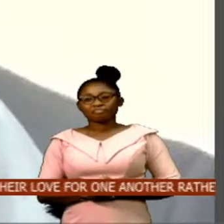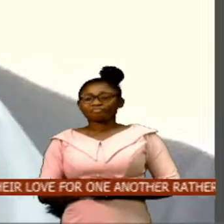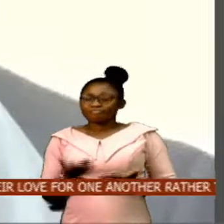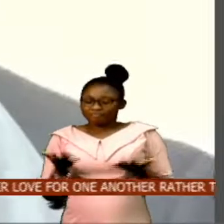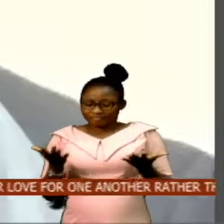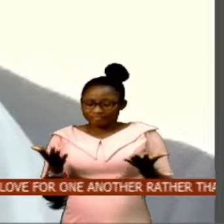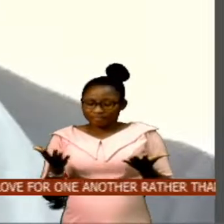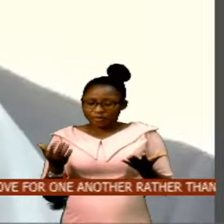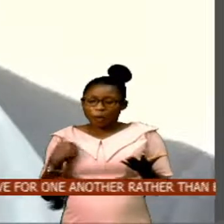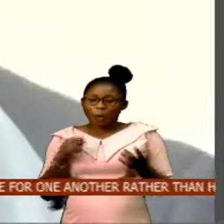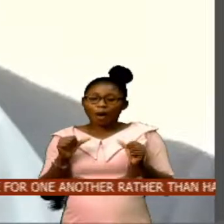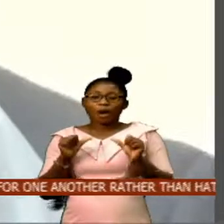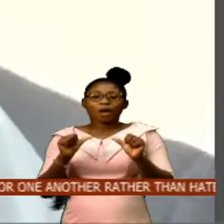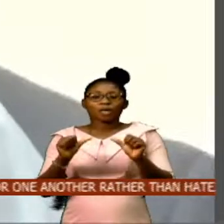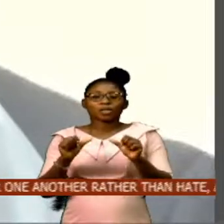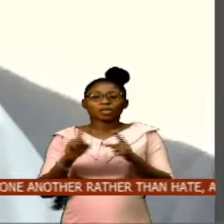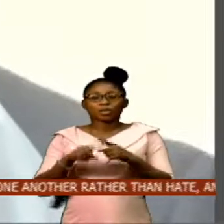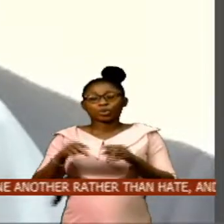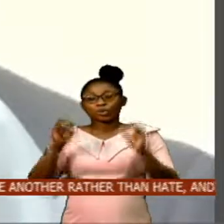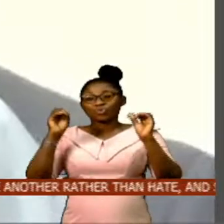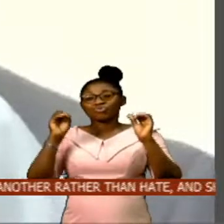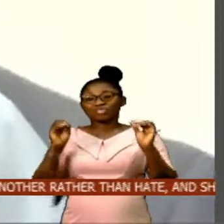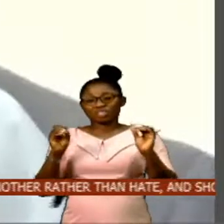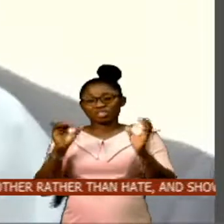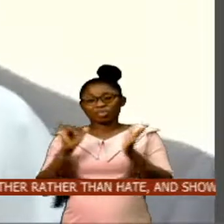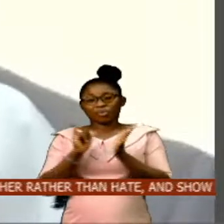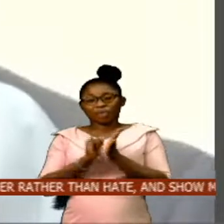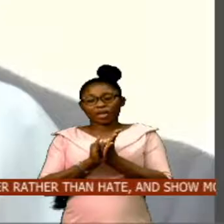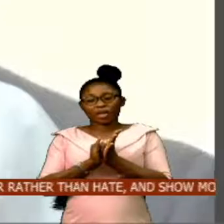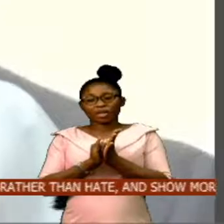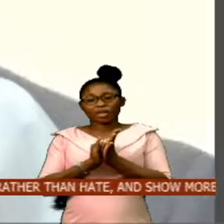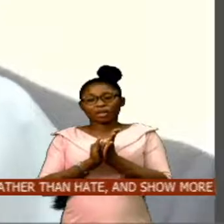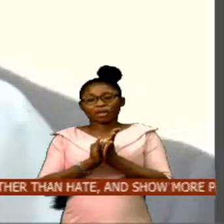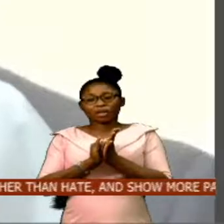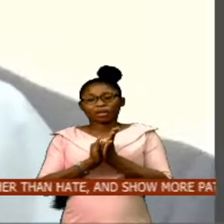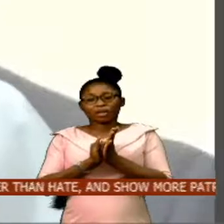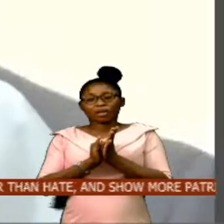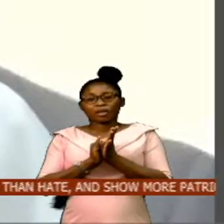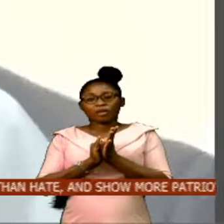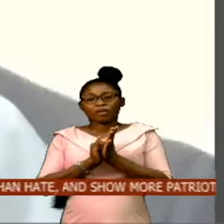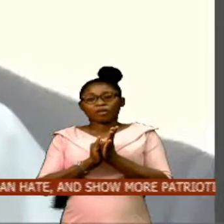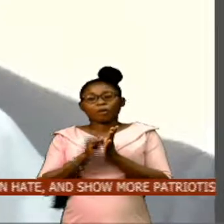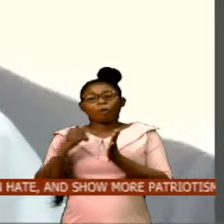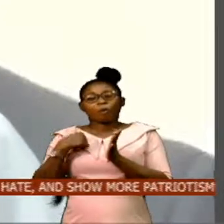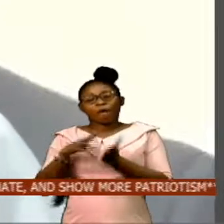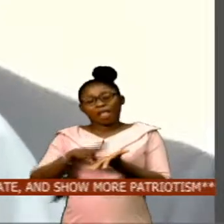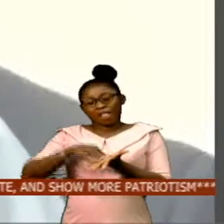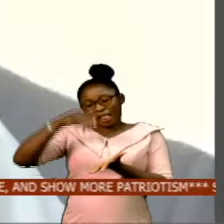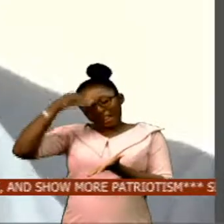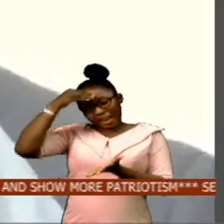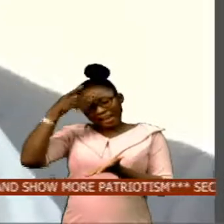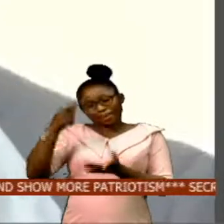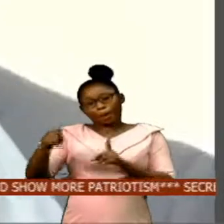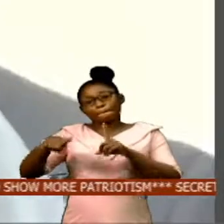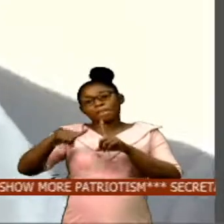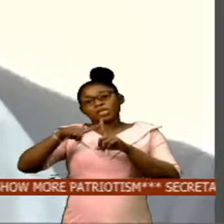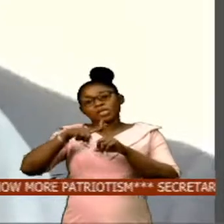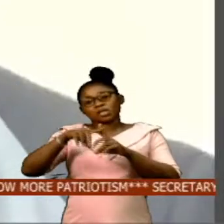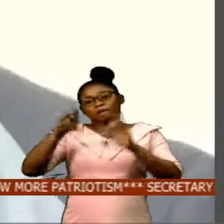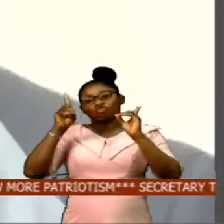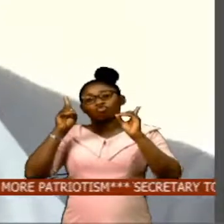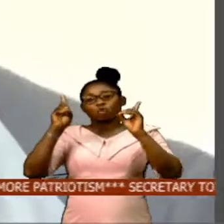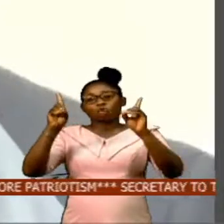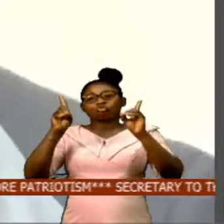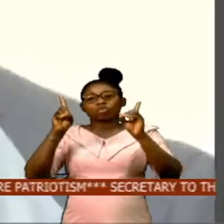When we continue to teach that way, they will teach the positive